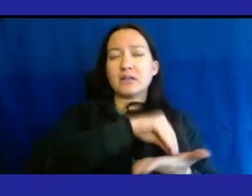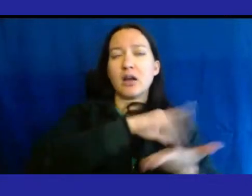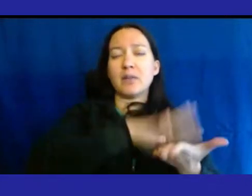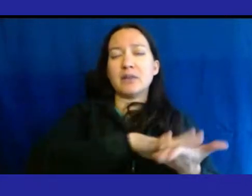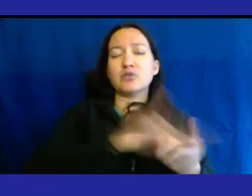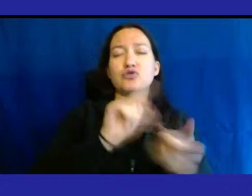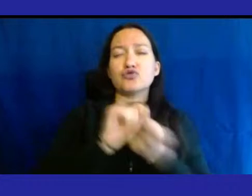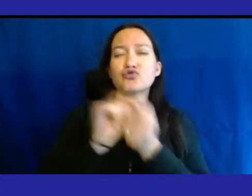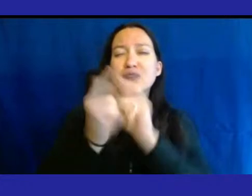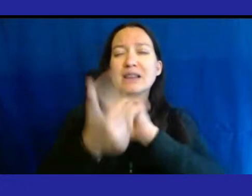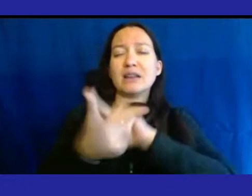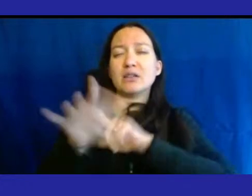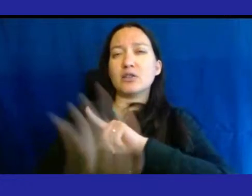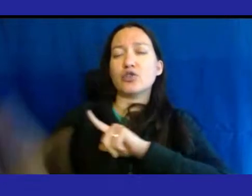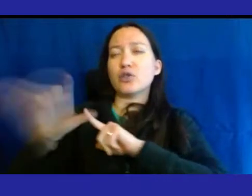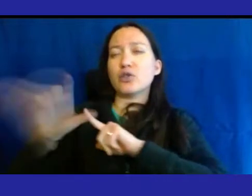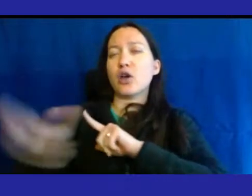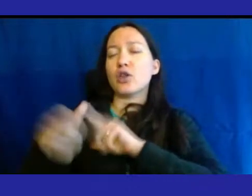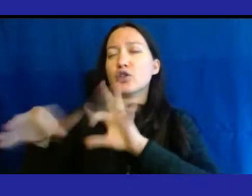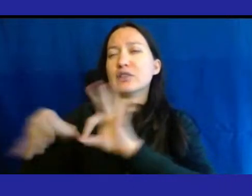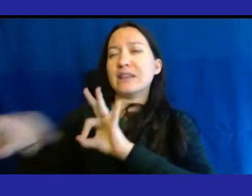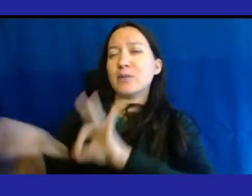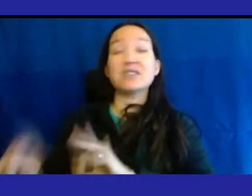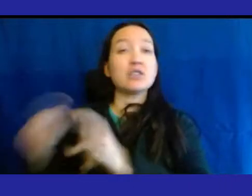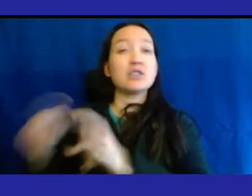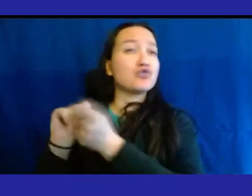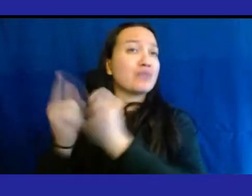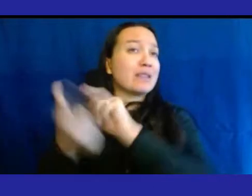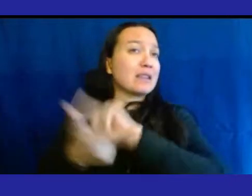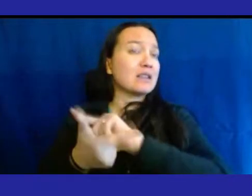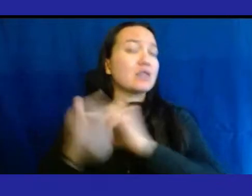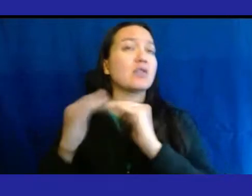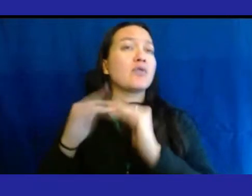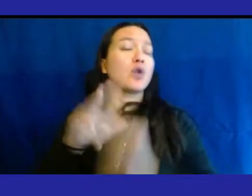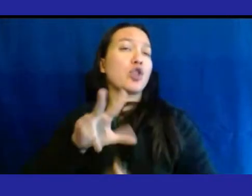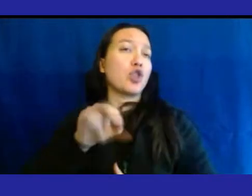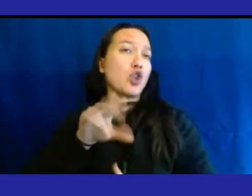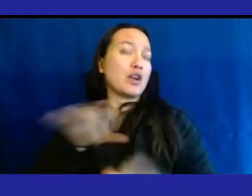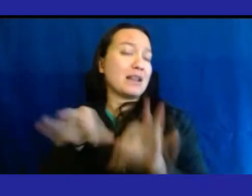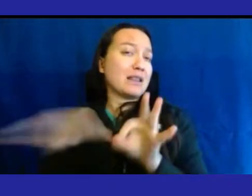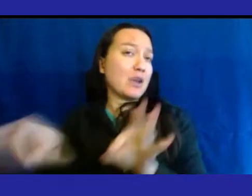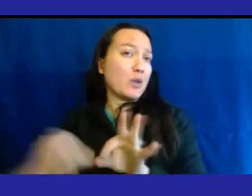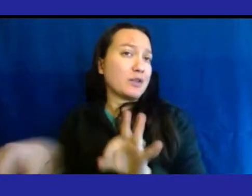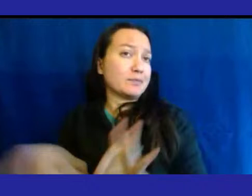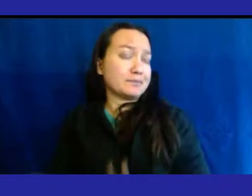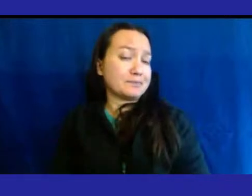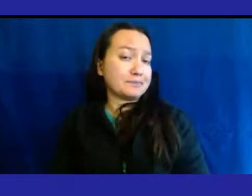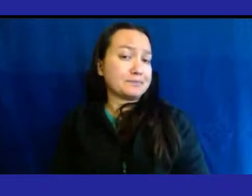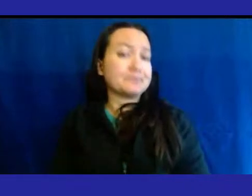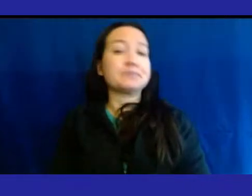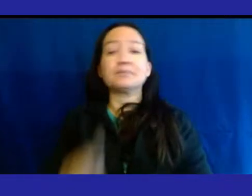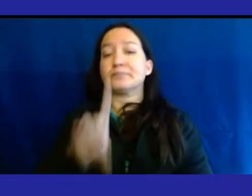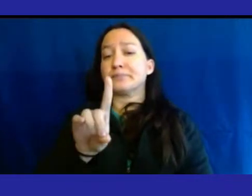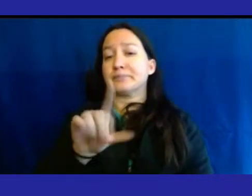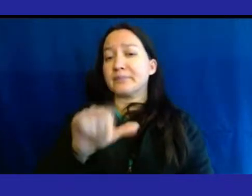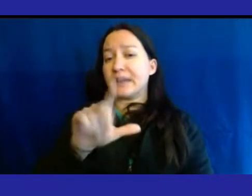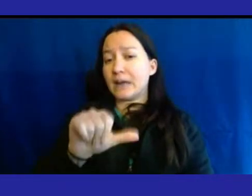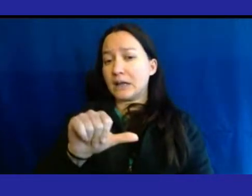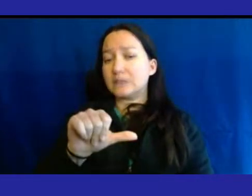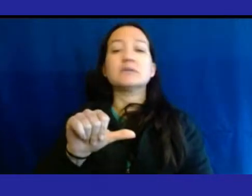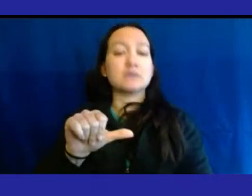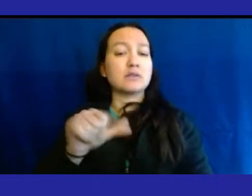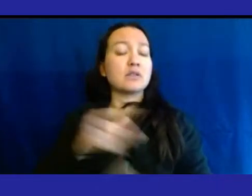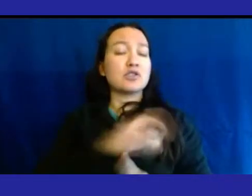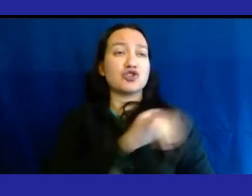across the system. With these translations, we had over 30 languages represented, and the data for these services provided was from